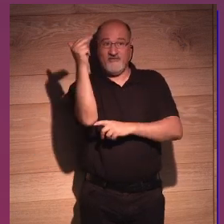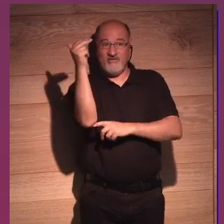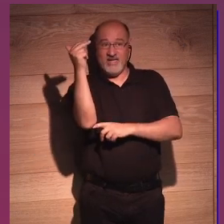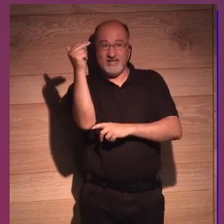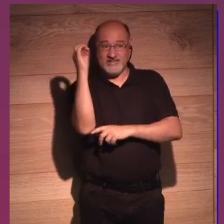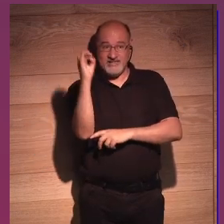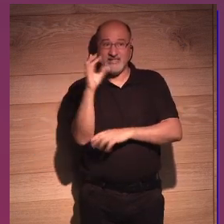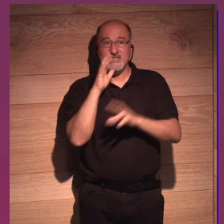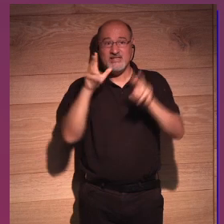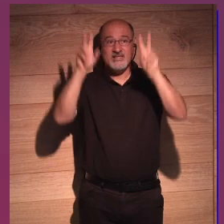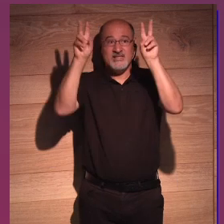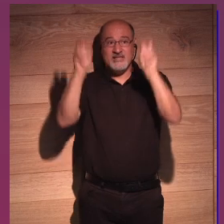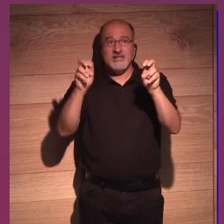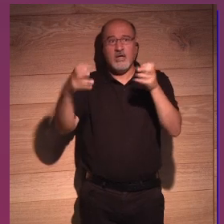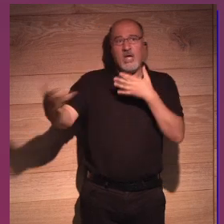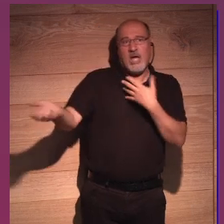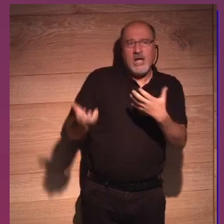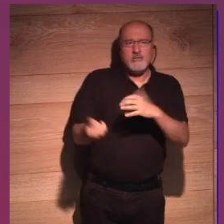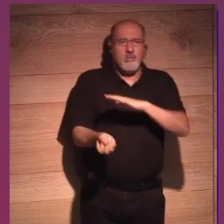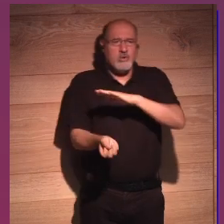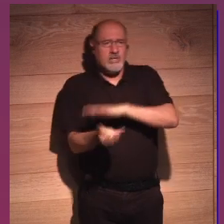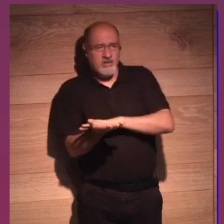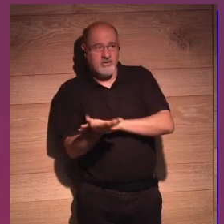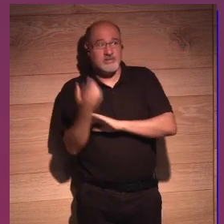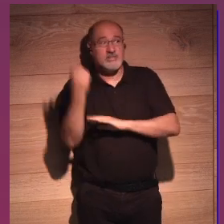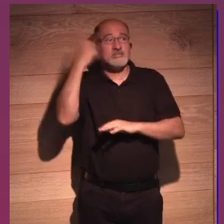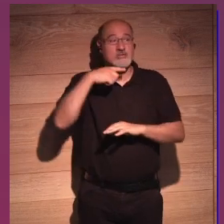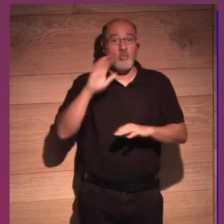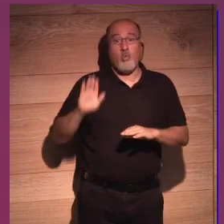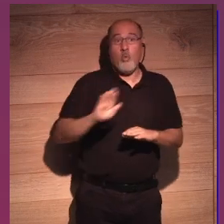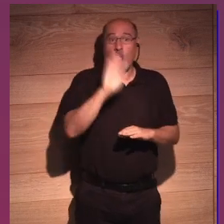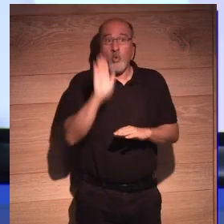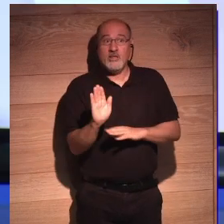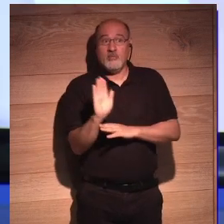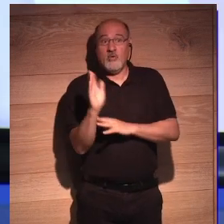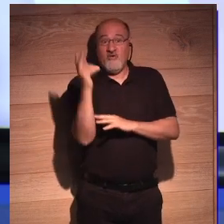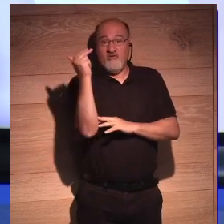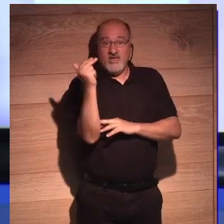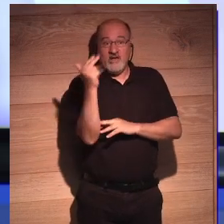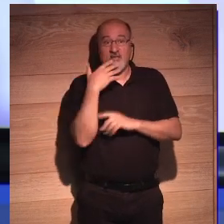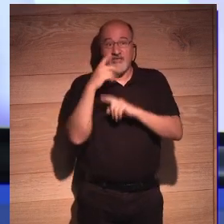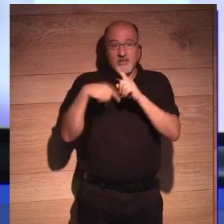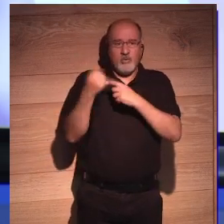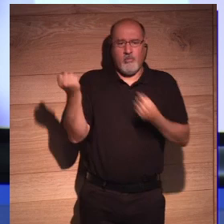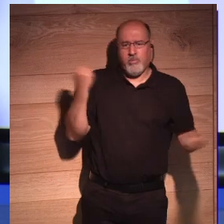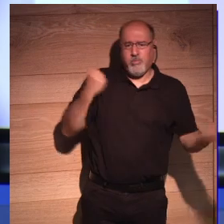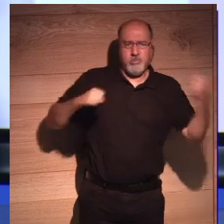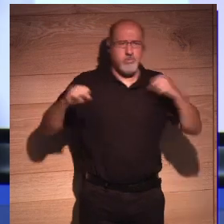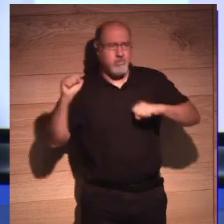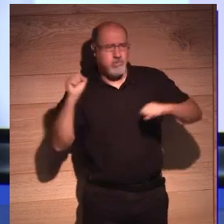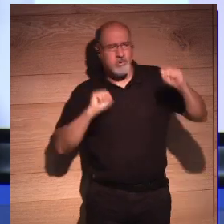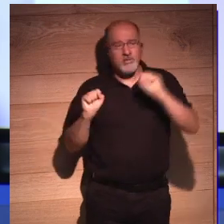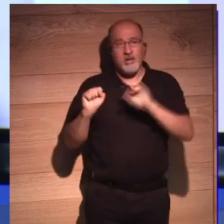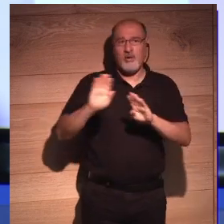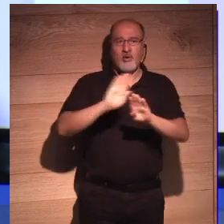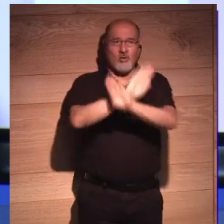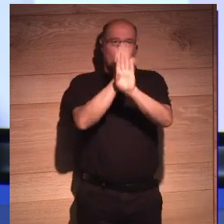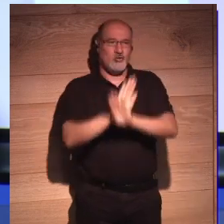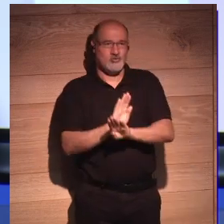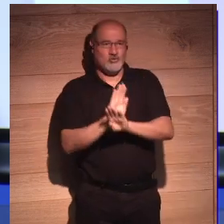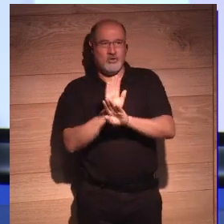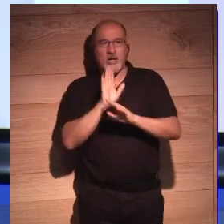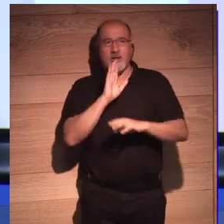And Friday it will be about art and creation. Fridays is the last day. We'll have a performance, a